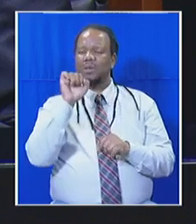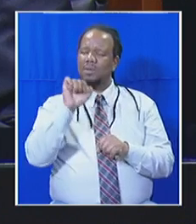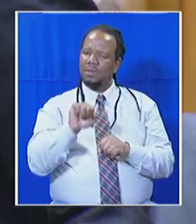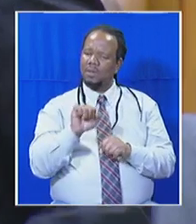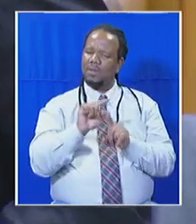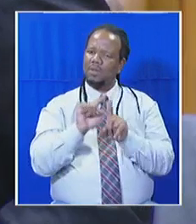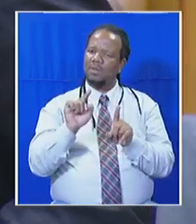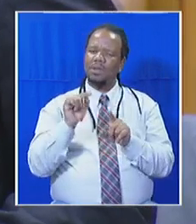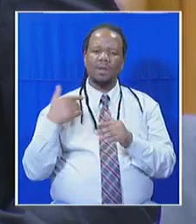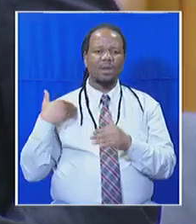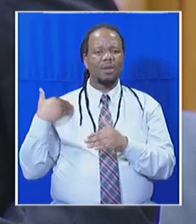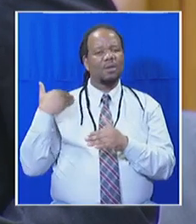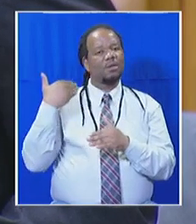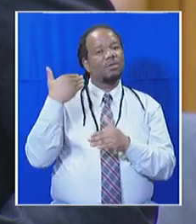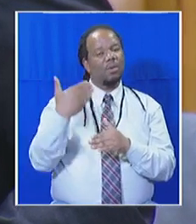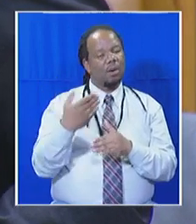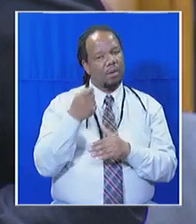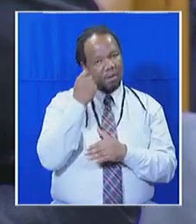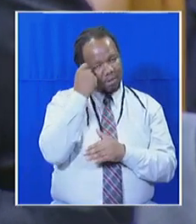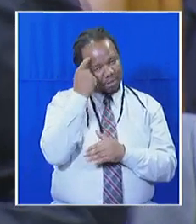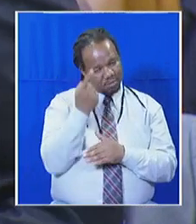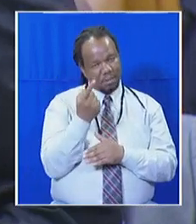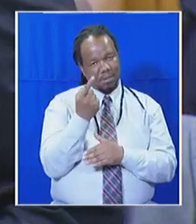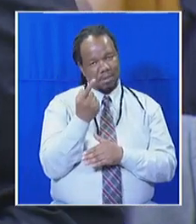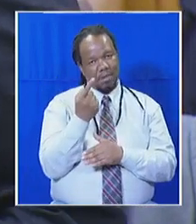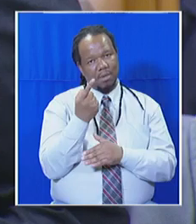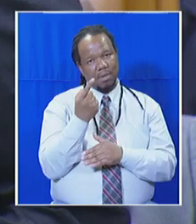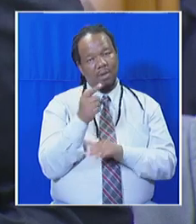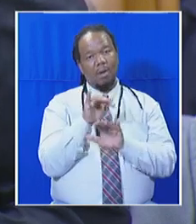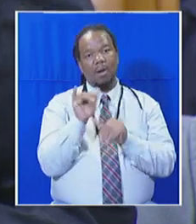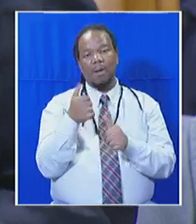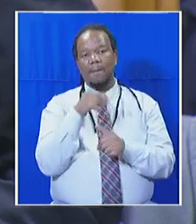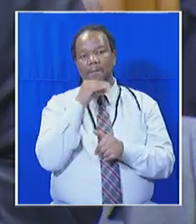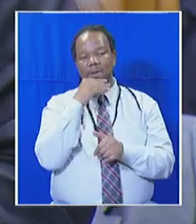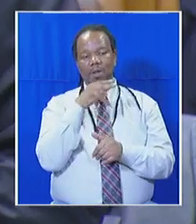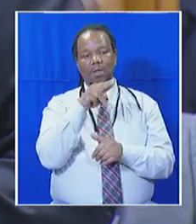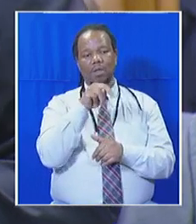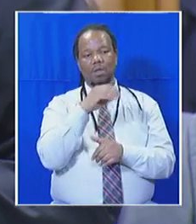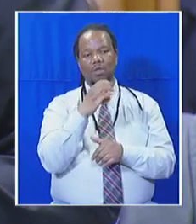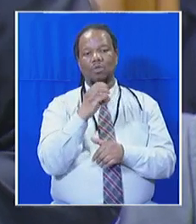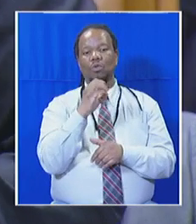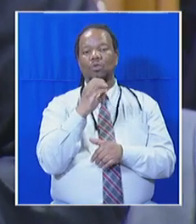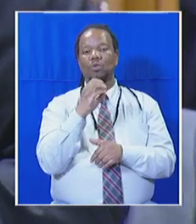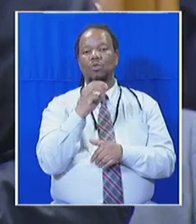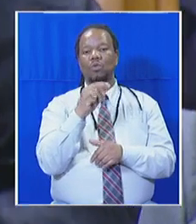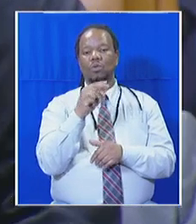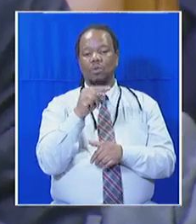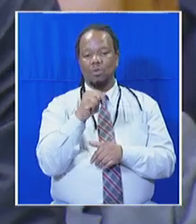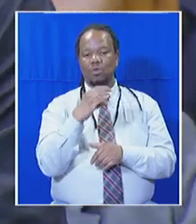Historical understanding Ngome and understanding that very battle